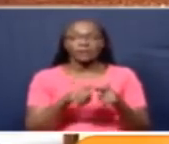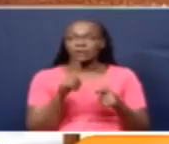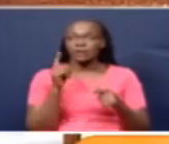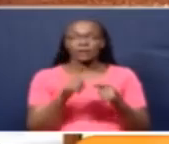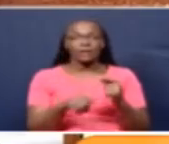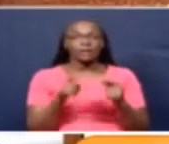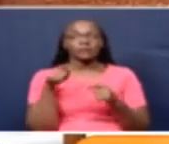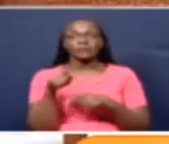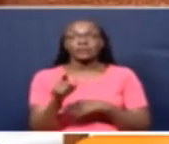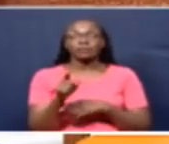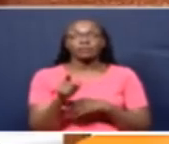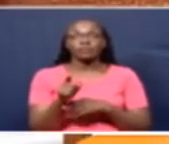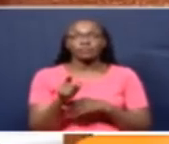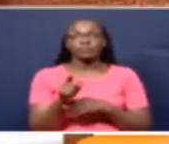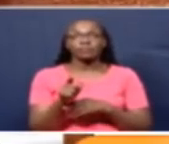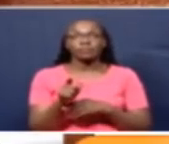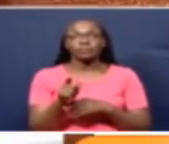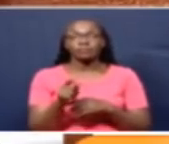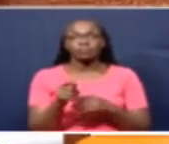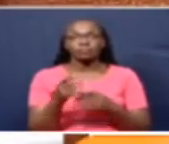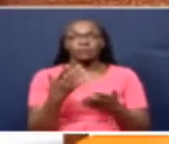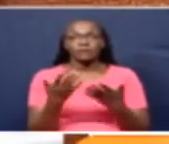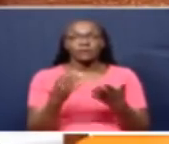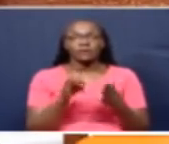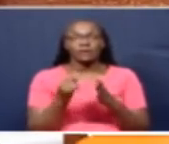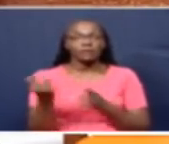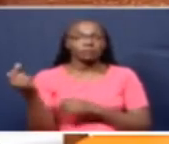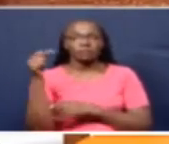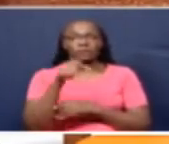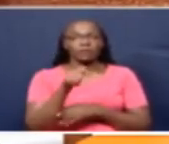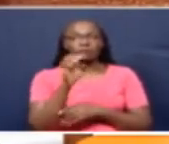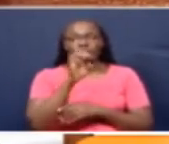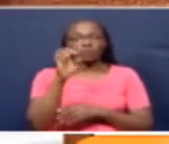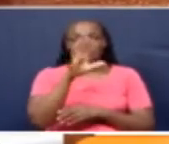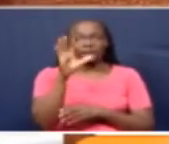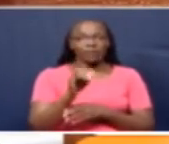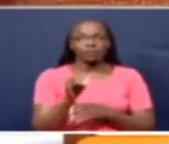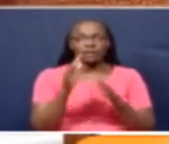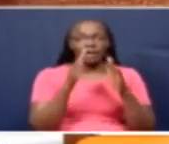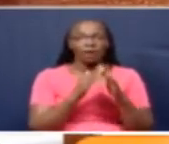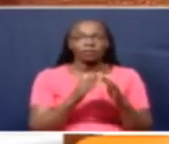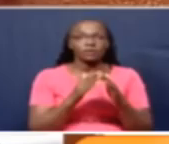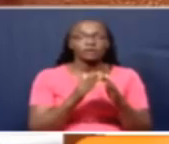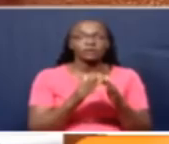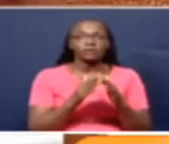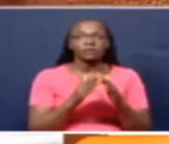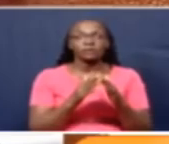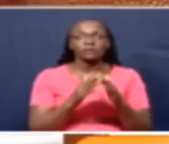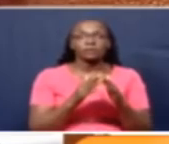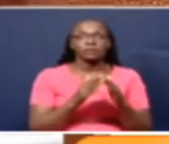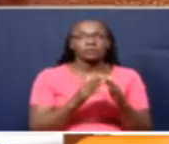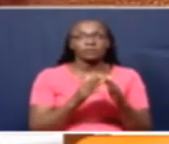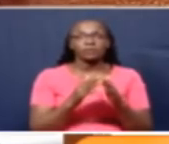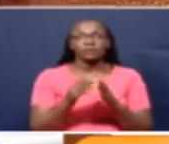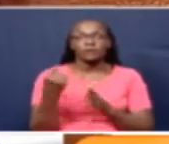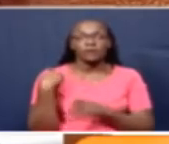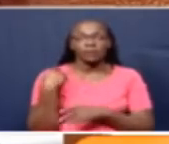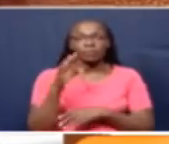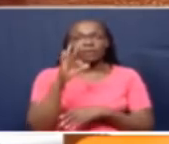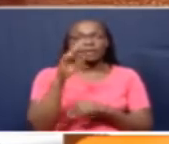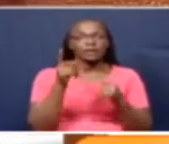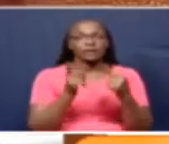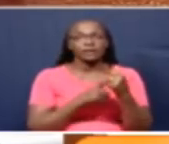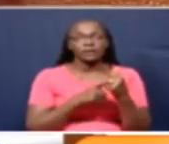and he called, he came to the East Africa House. We had to have a place called East Africa House on number 36